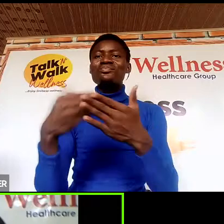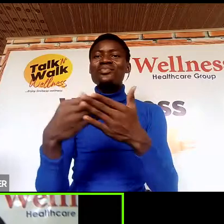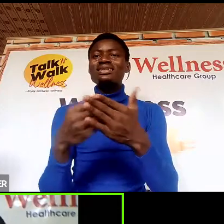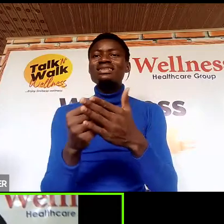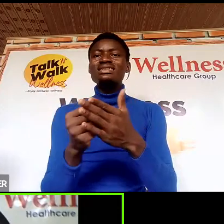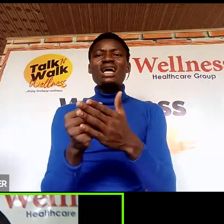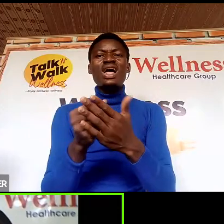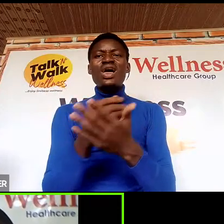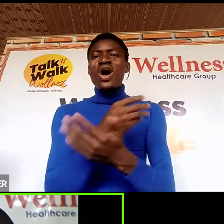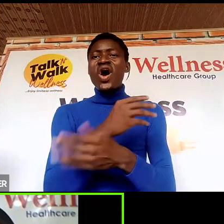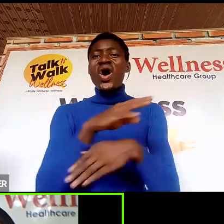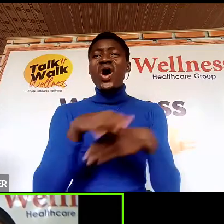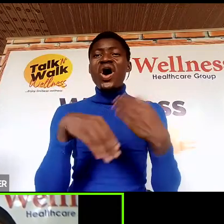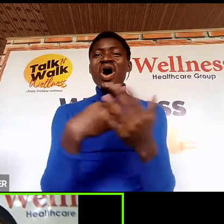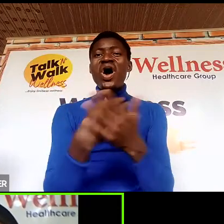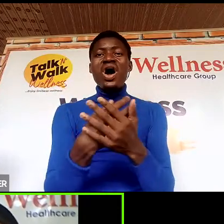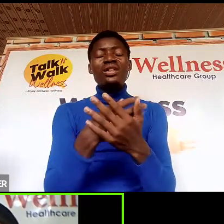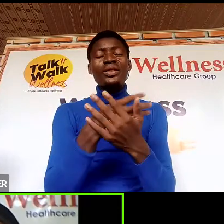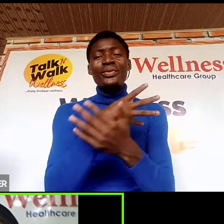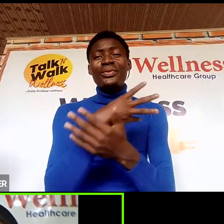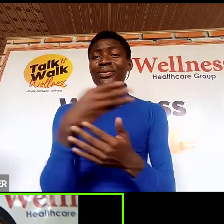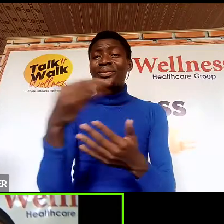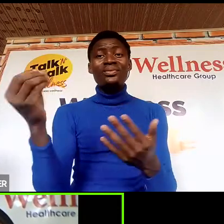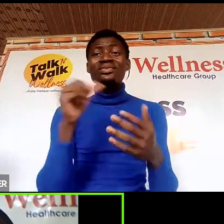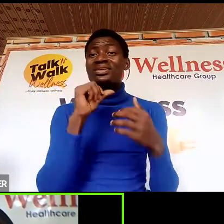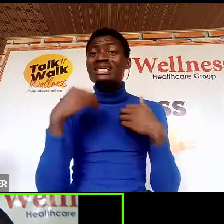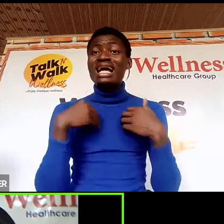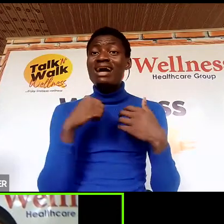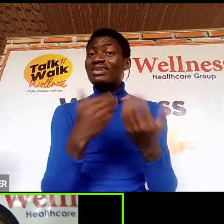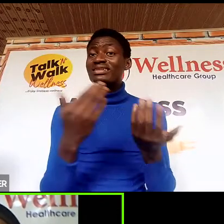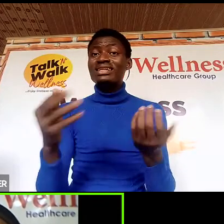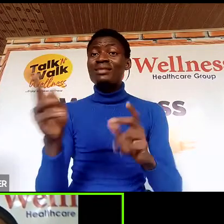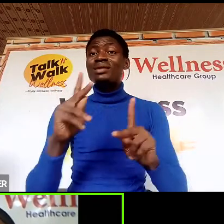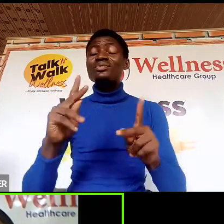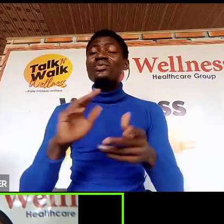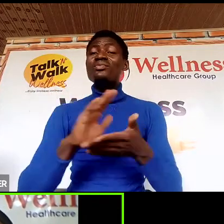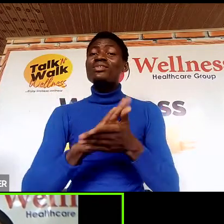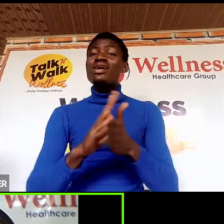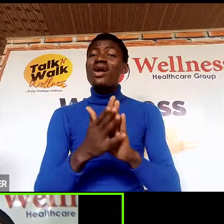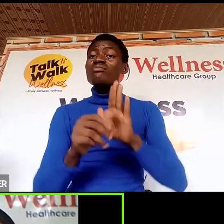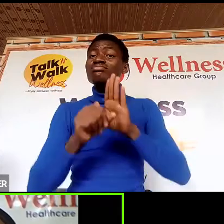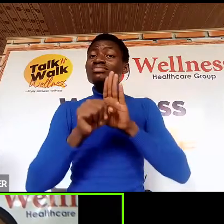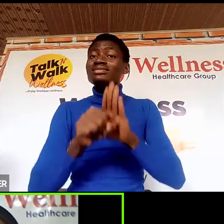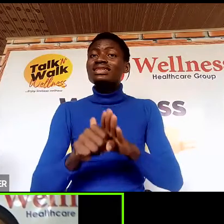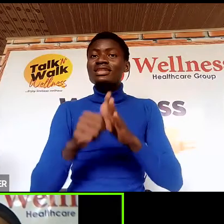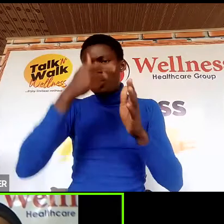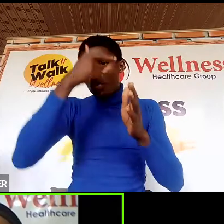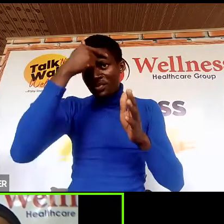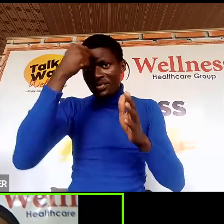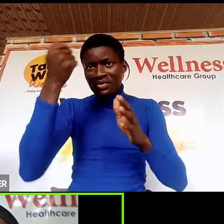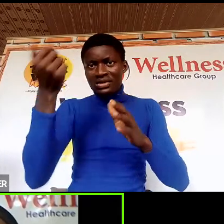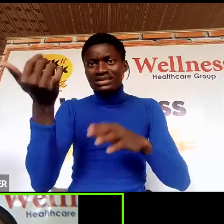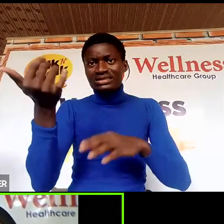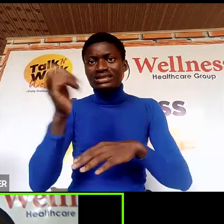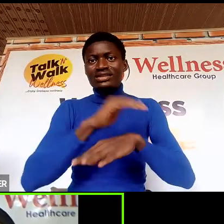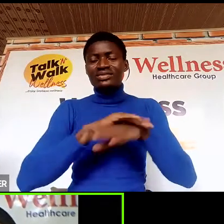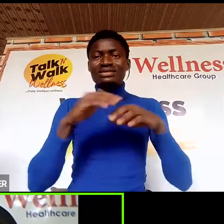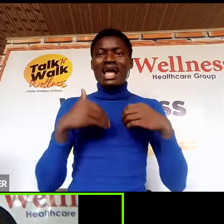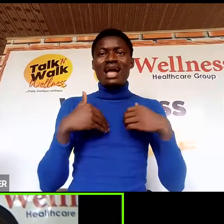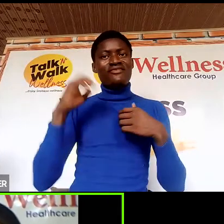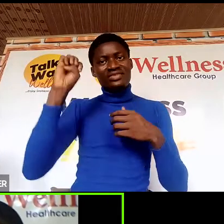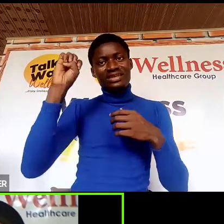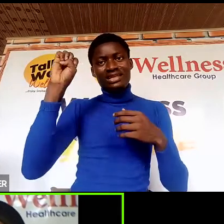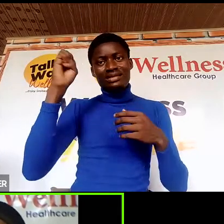really, really stressed because there was no emergency fund. There's nothing to fall back on, and everyone must make up his mind not to spend